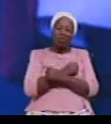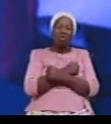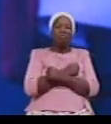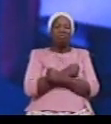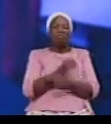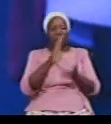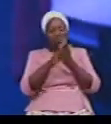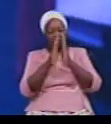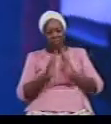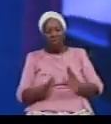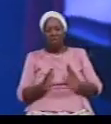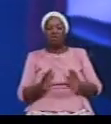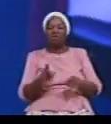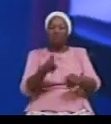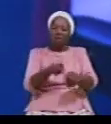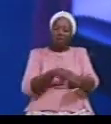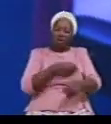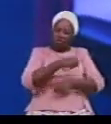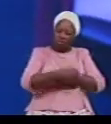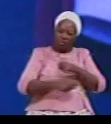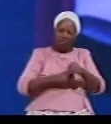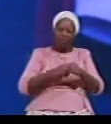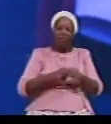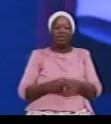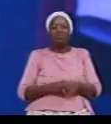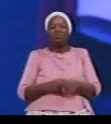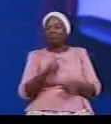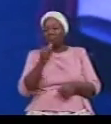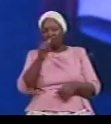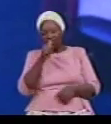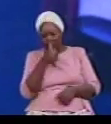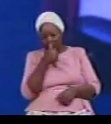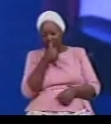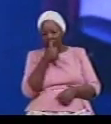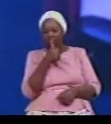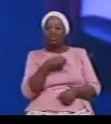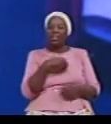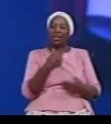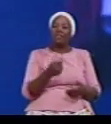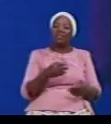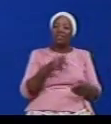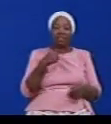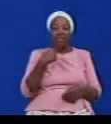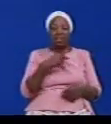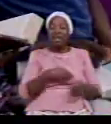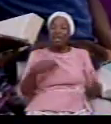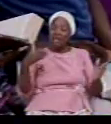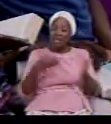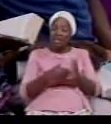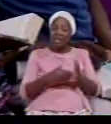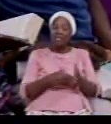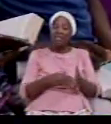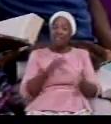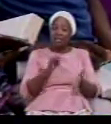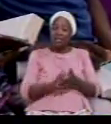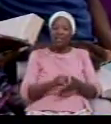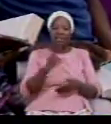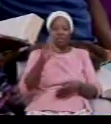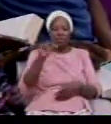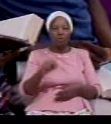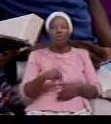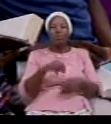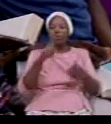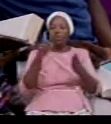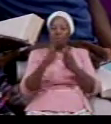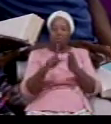23, it says meekness, temperance. Against such there is no law. Verse 24, in verse 24 it